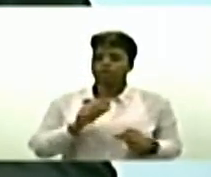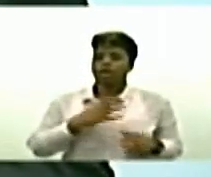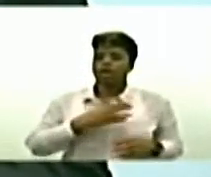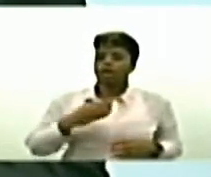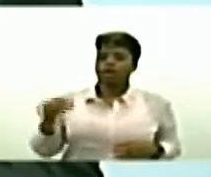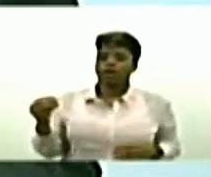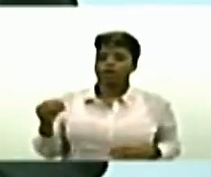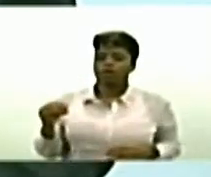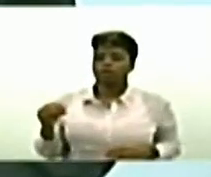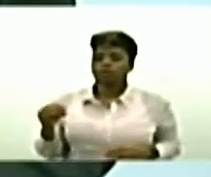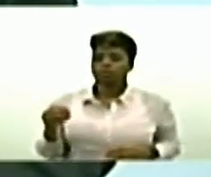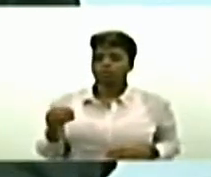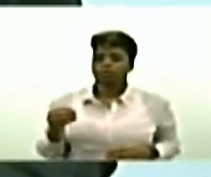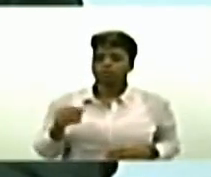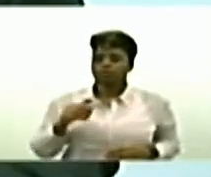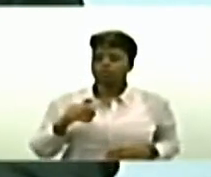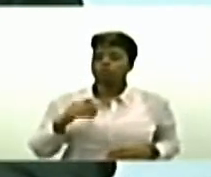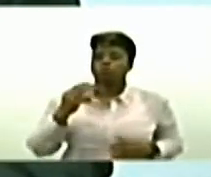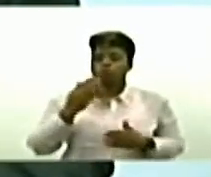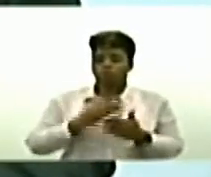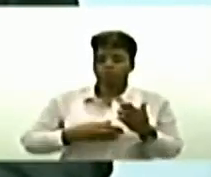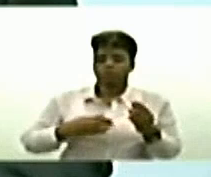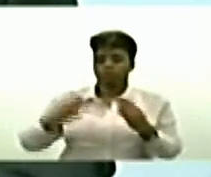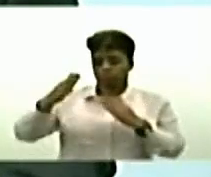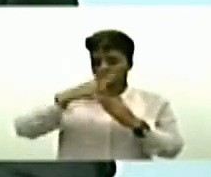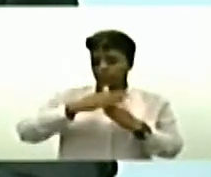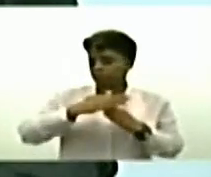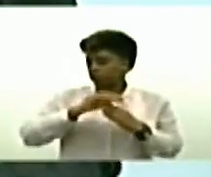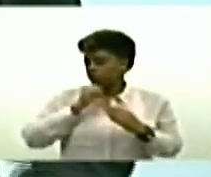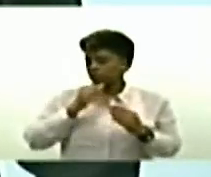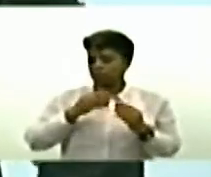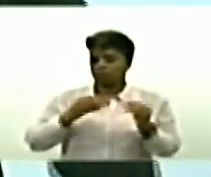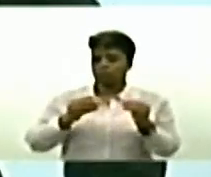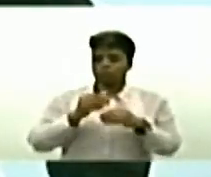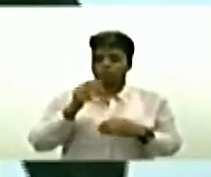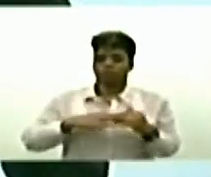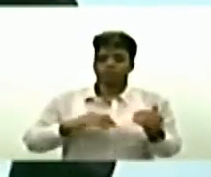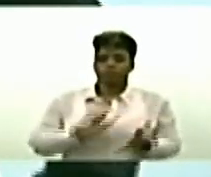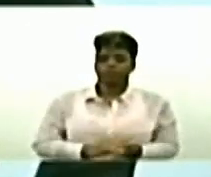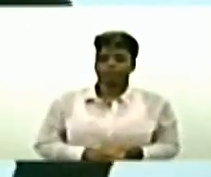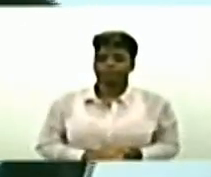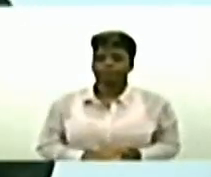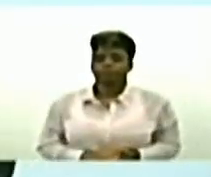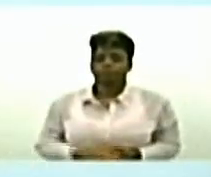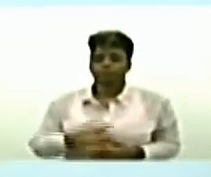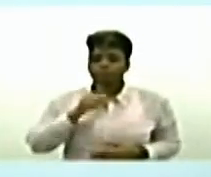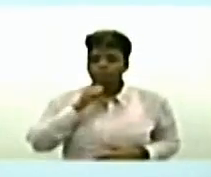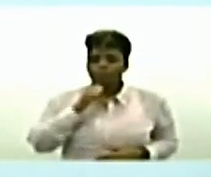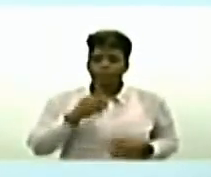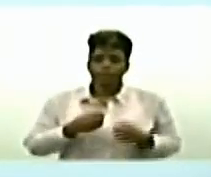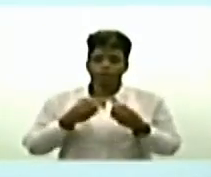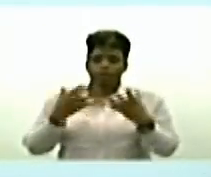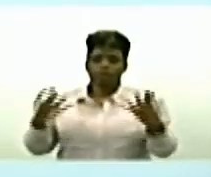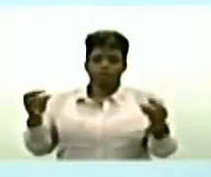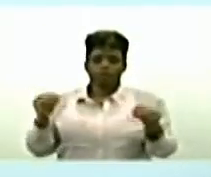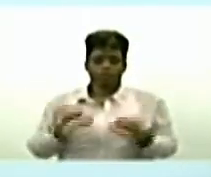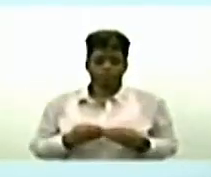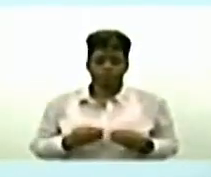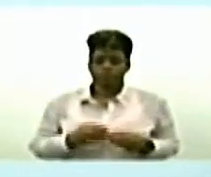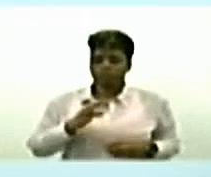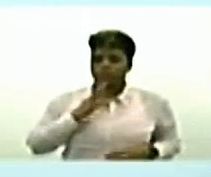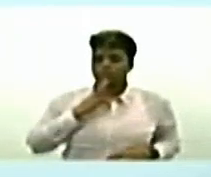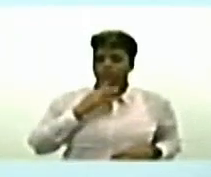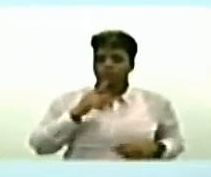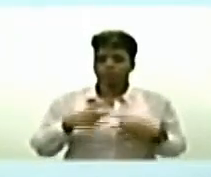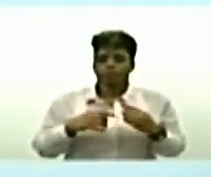so that we do not exceed the spending limits to it. So there isn't very much more for me to say